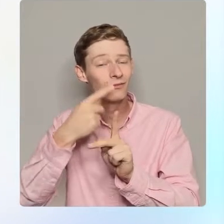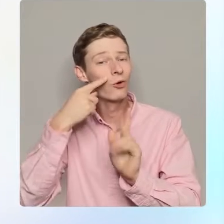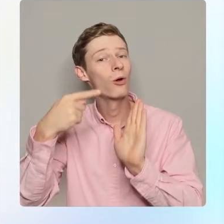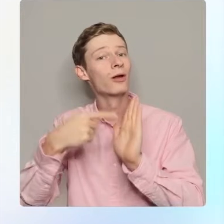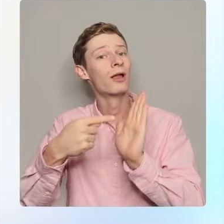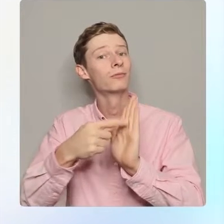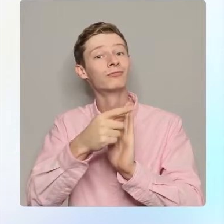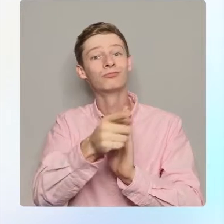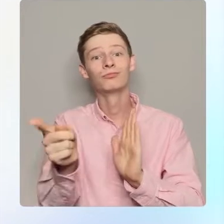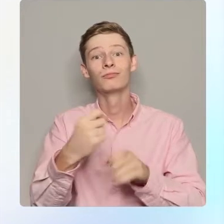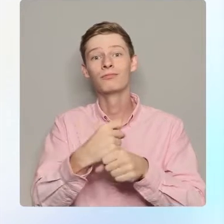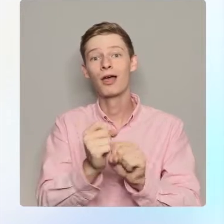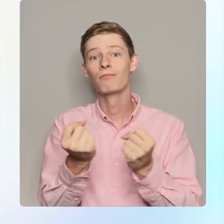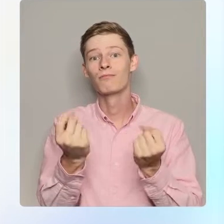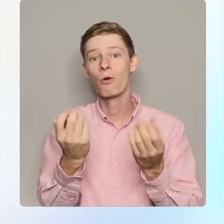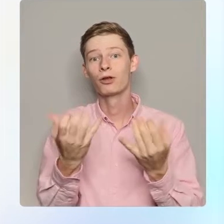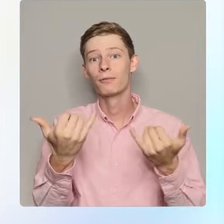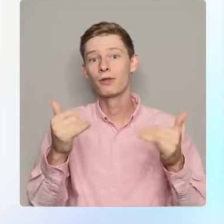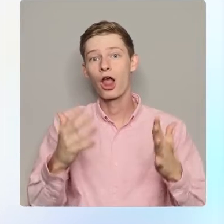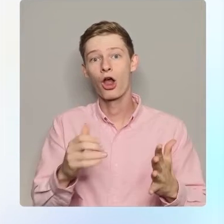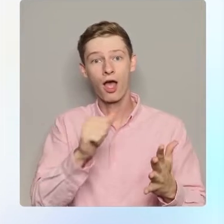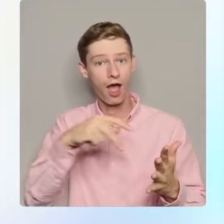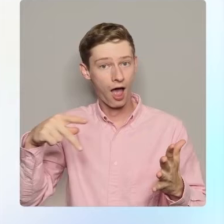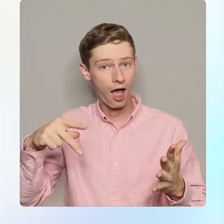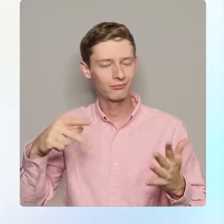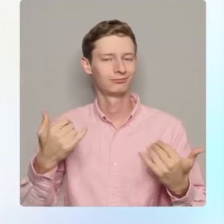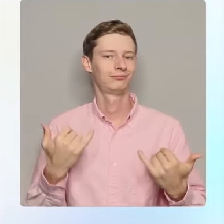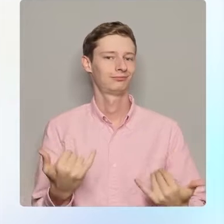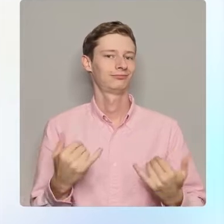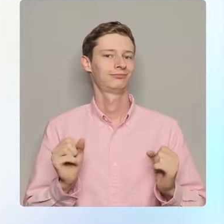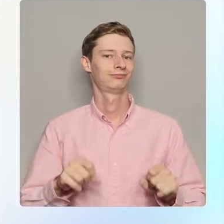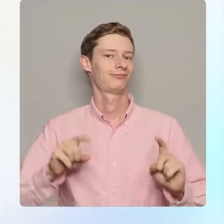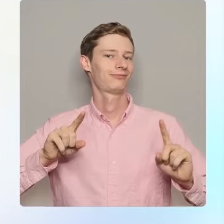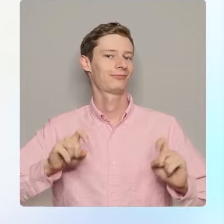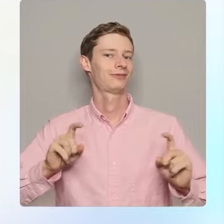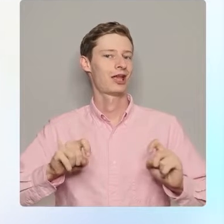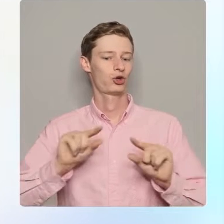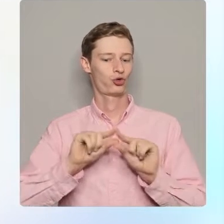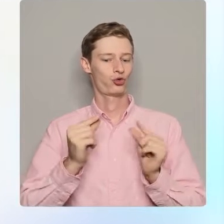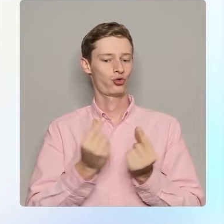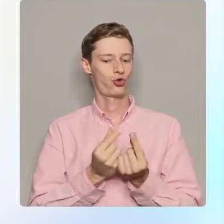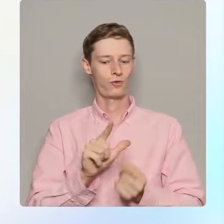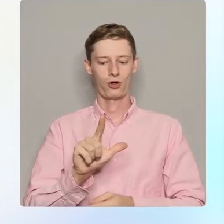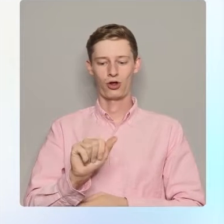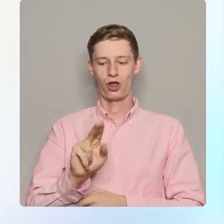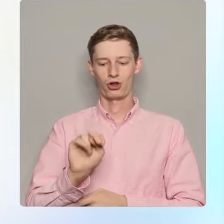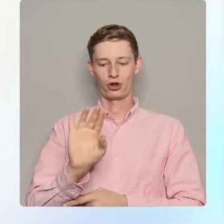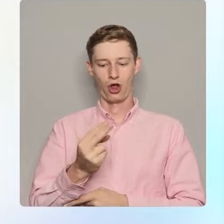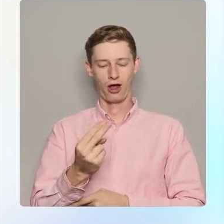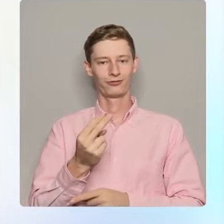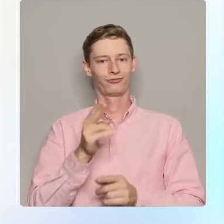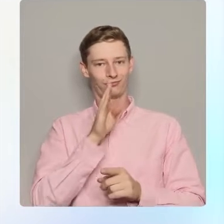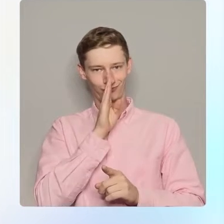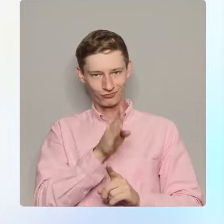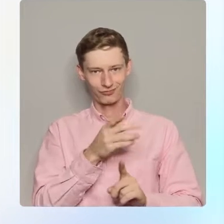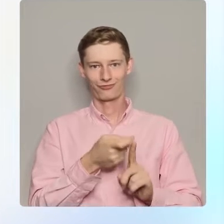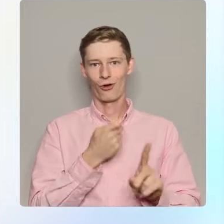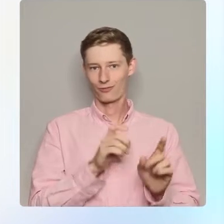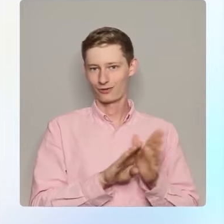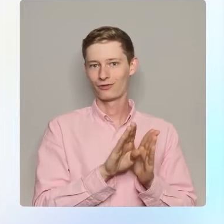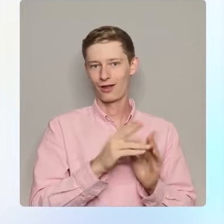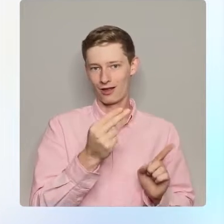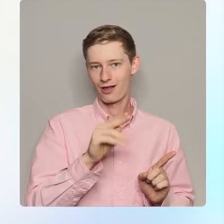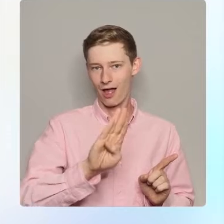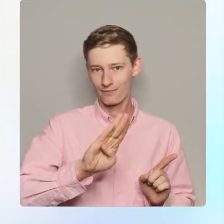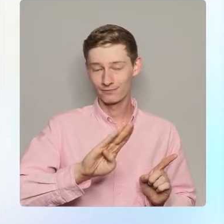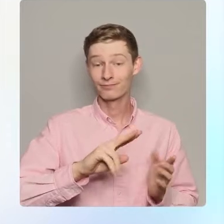So, for those of you that are building multiplayer apps, you can now test group launch directly from the Developer Hub. This